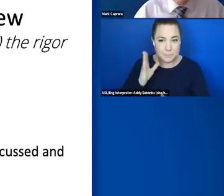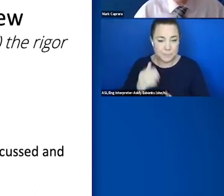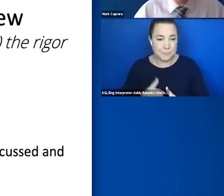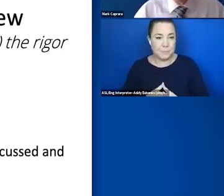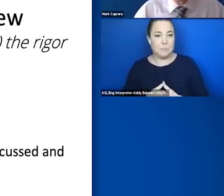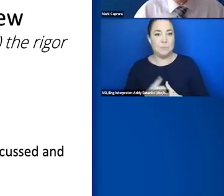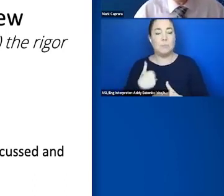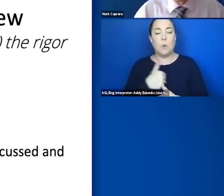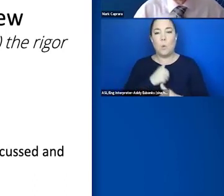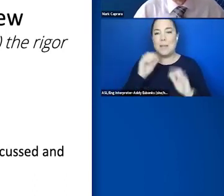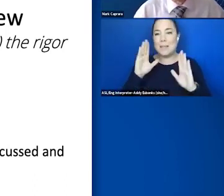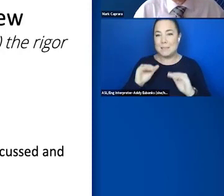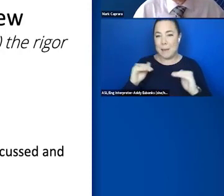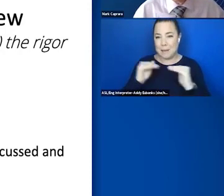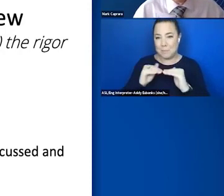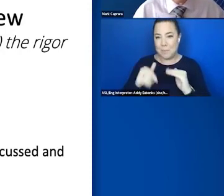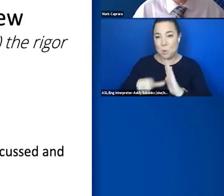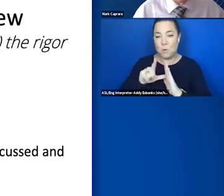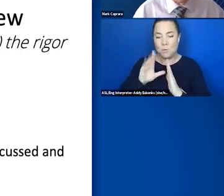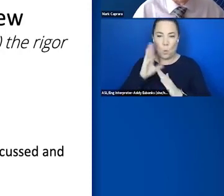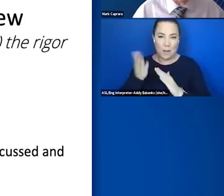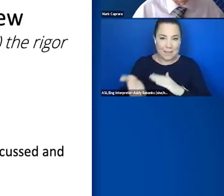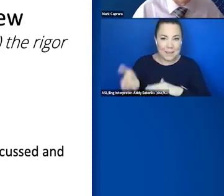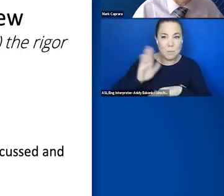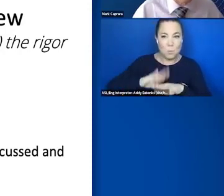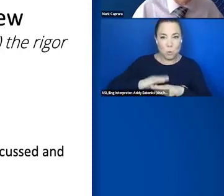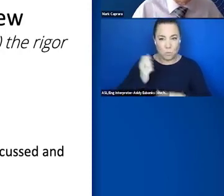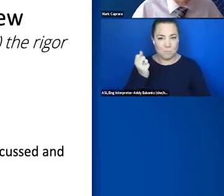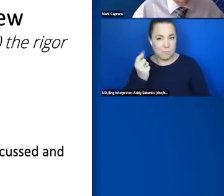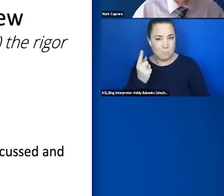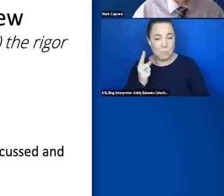improvement to this initiative solely will be difficult.